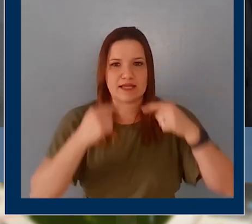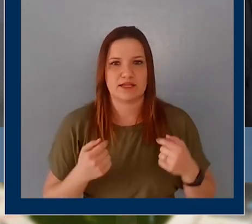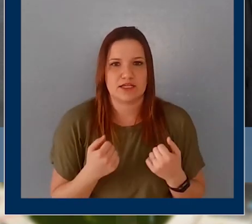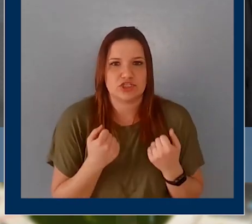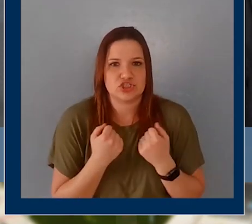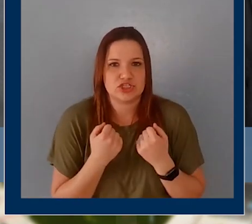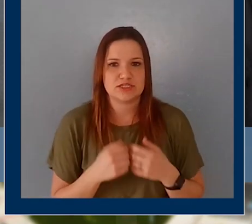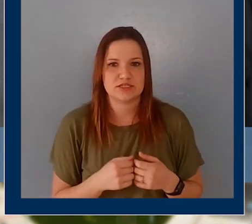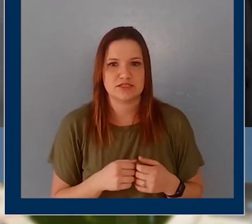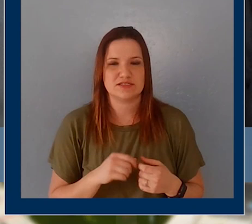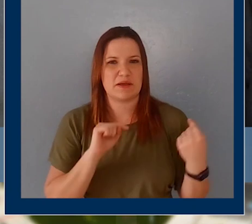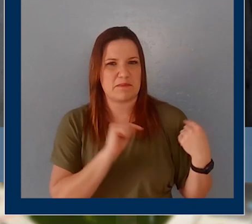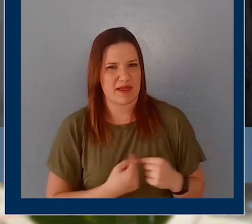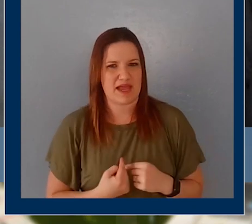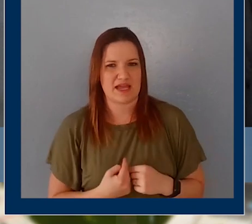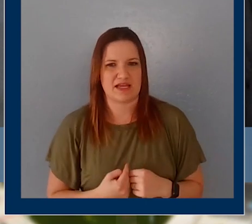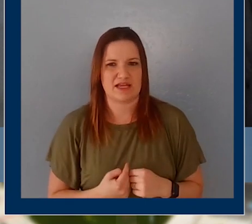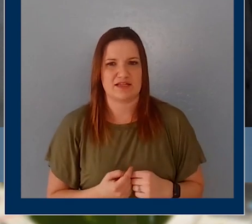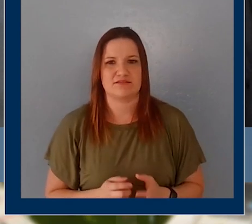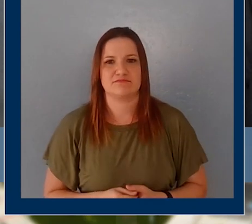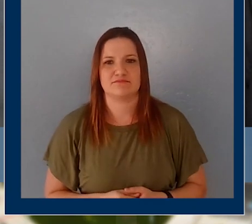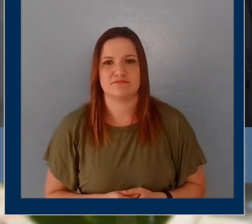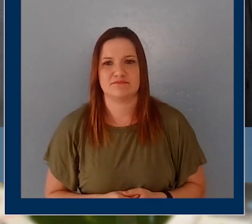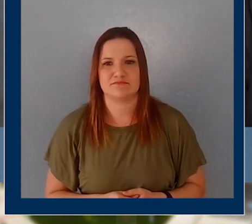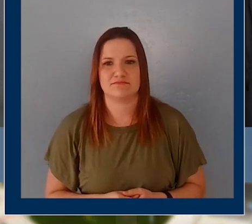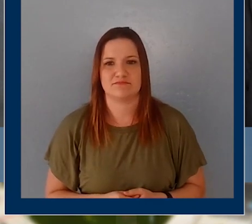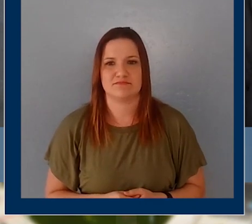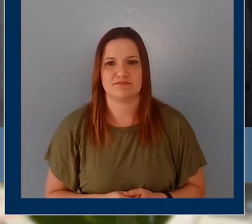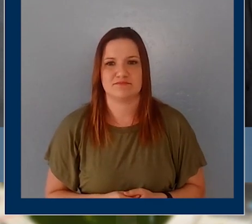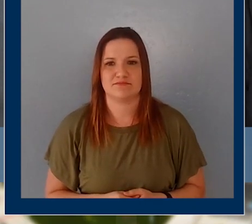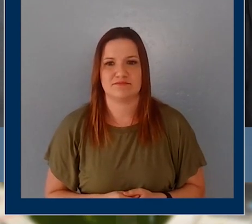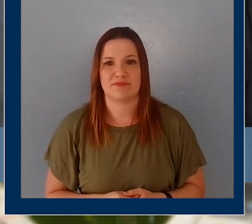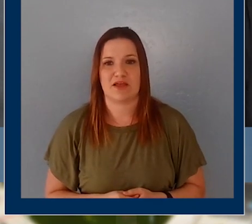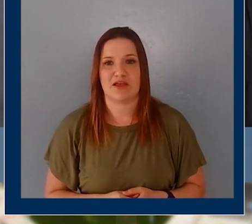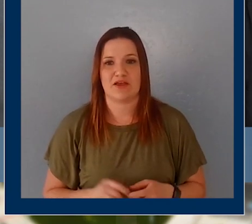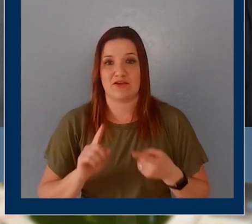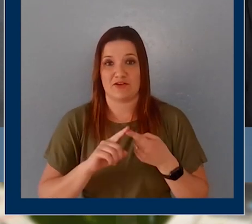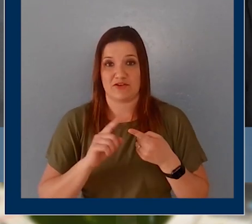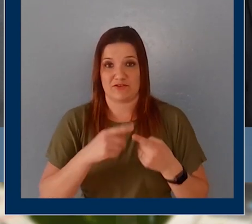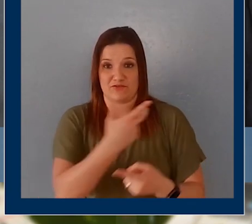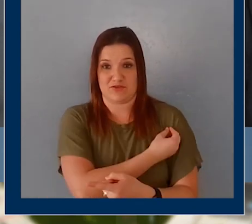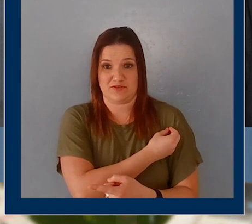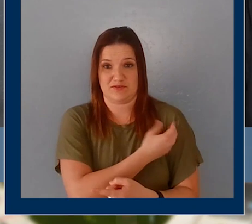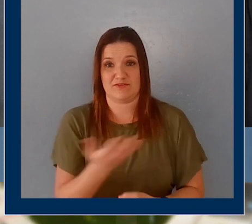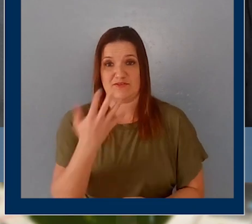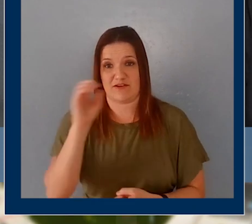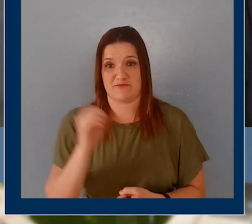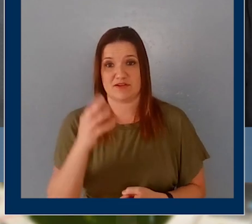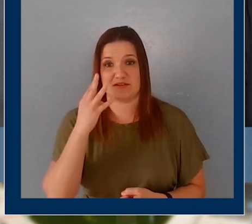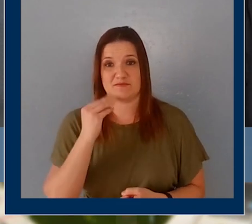First dose, 5% experience a fever, 26% in the second dose.